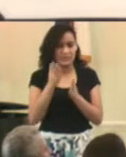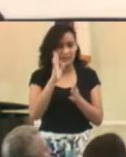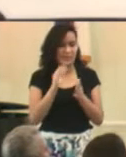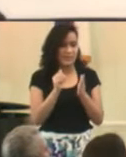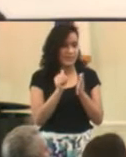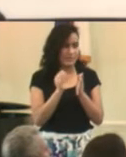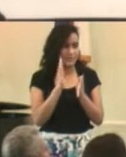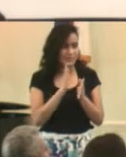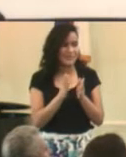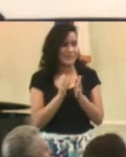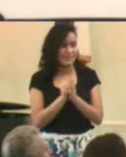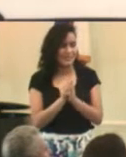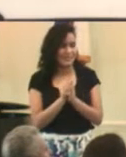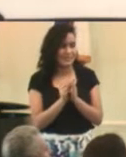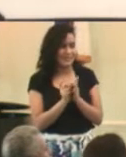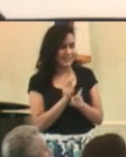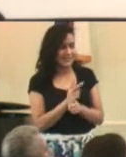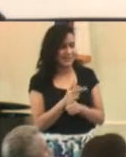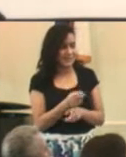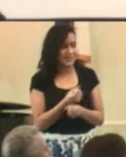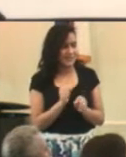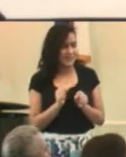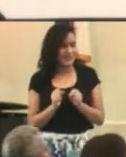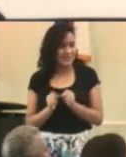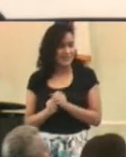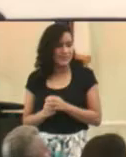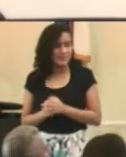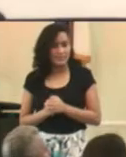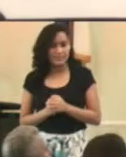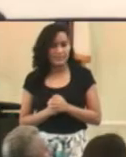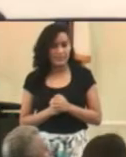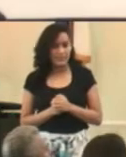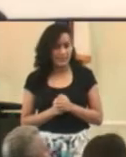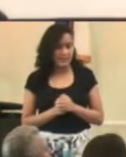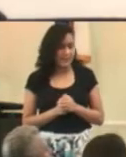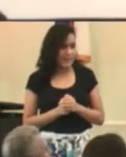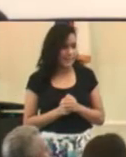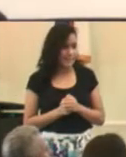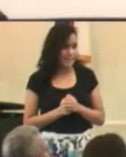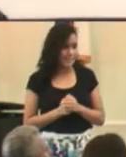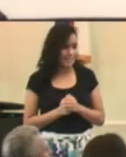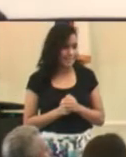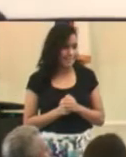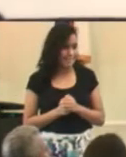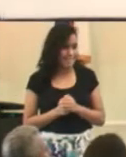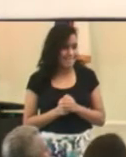okay? All right, would someone like to pray?